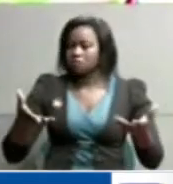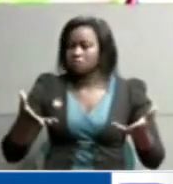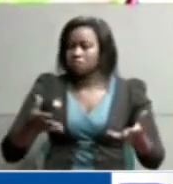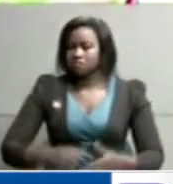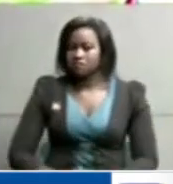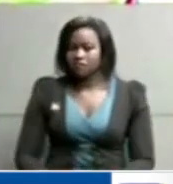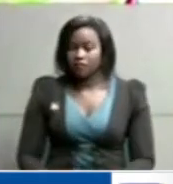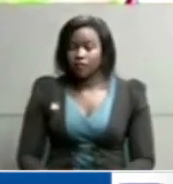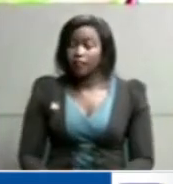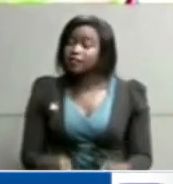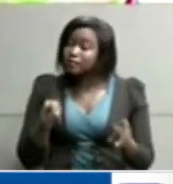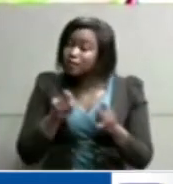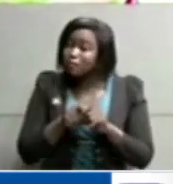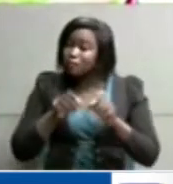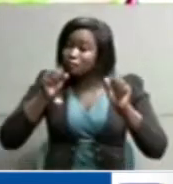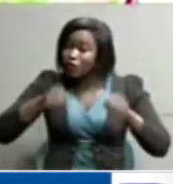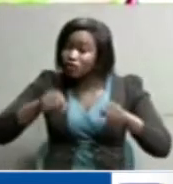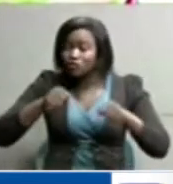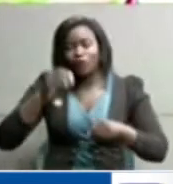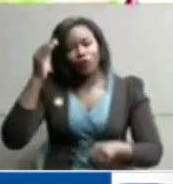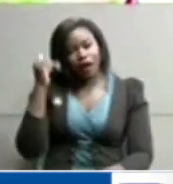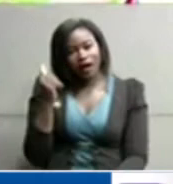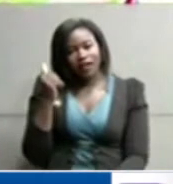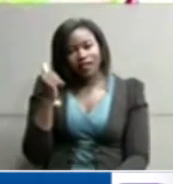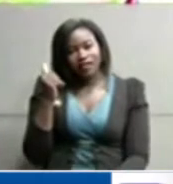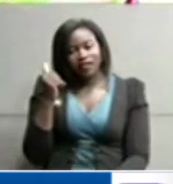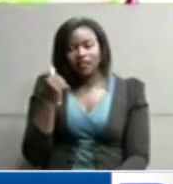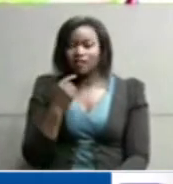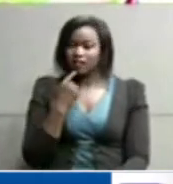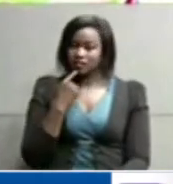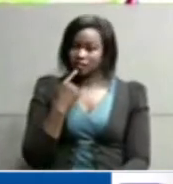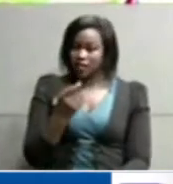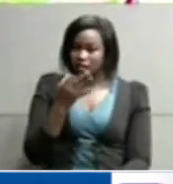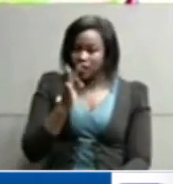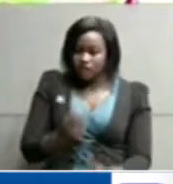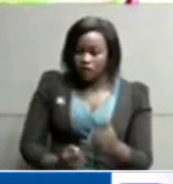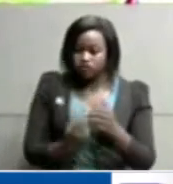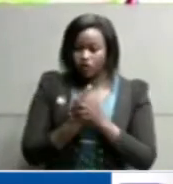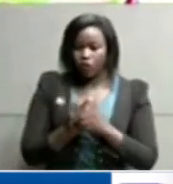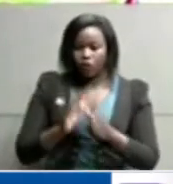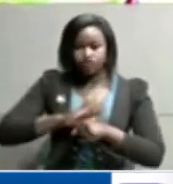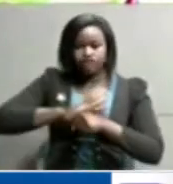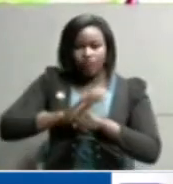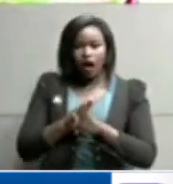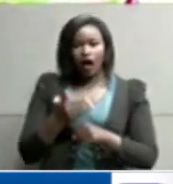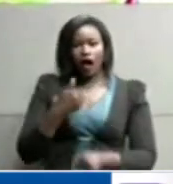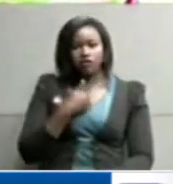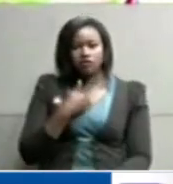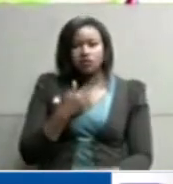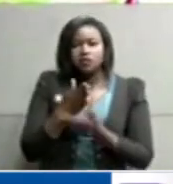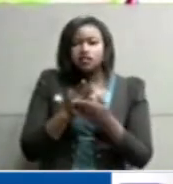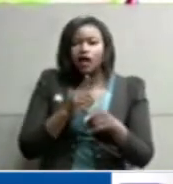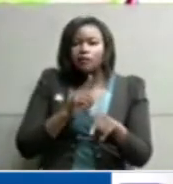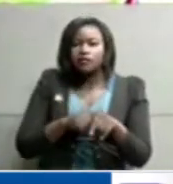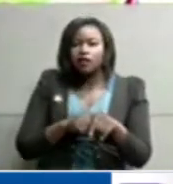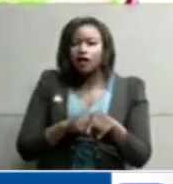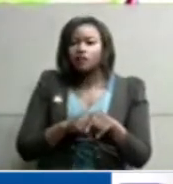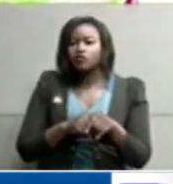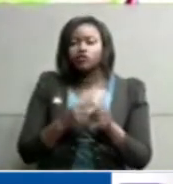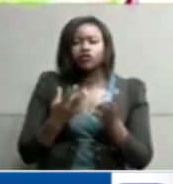And that can be possible because they say when you get it, the symptoms can develop